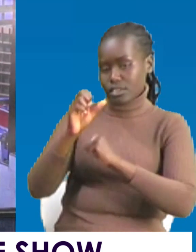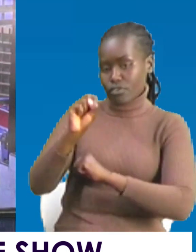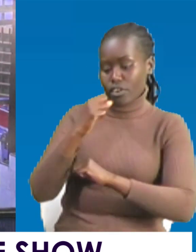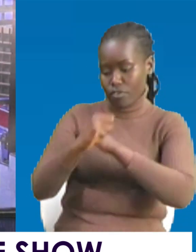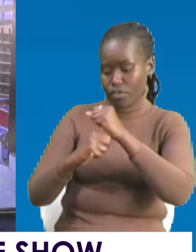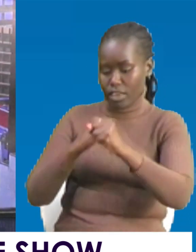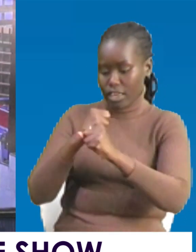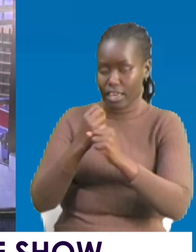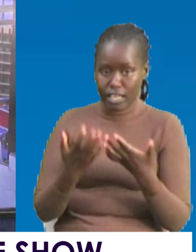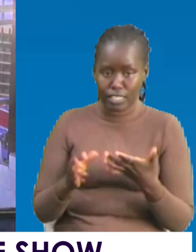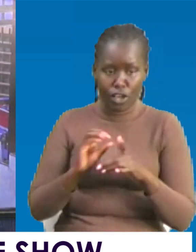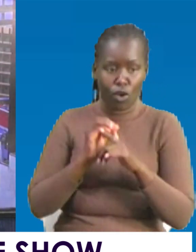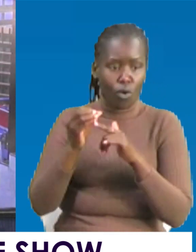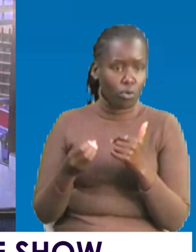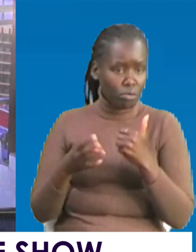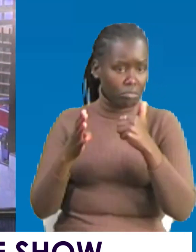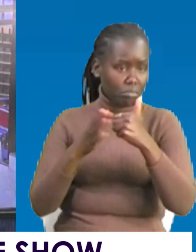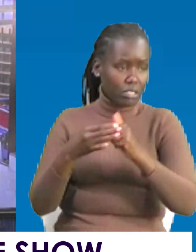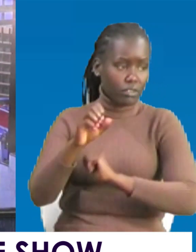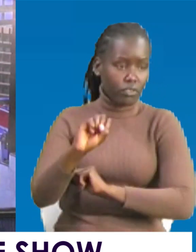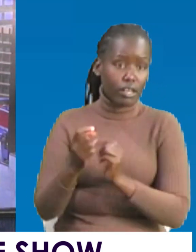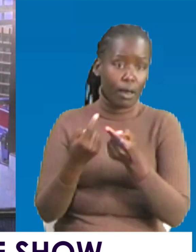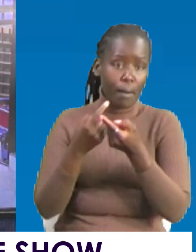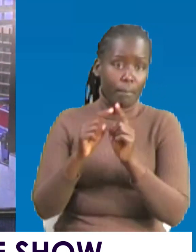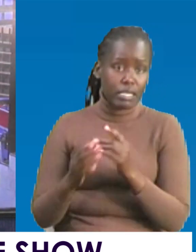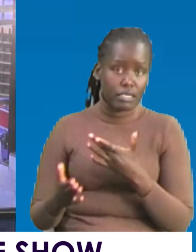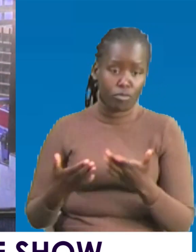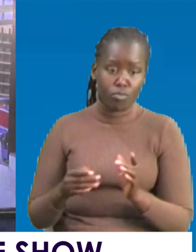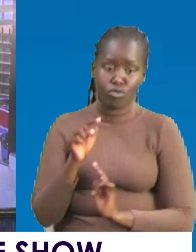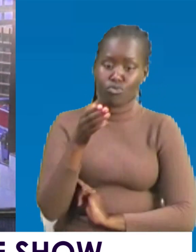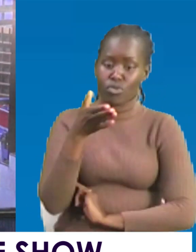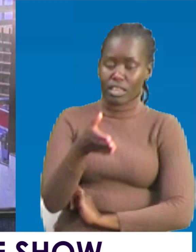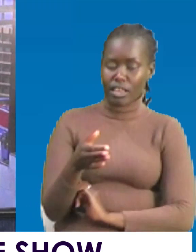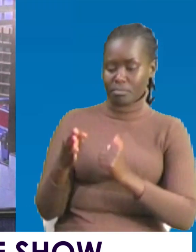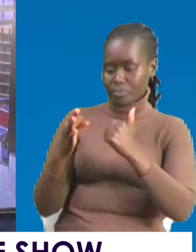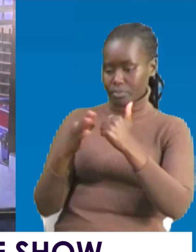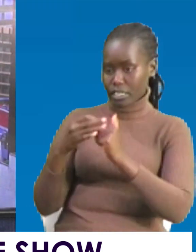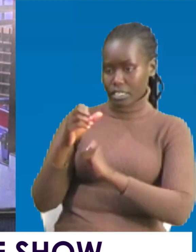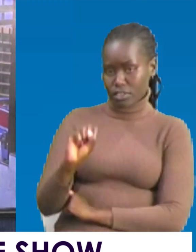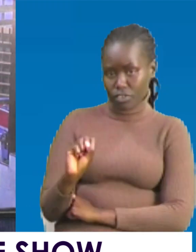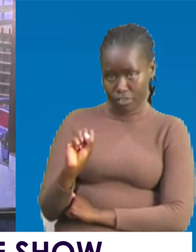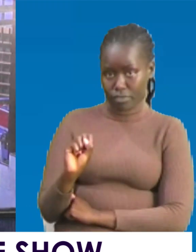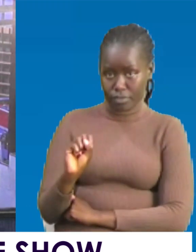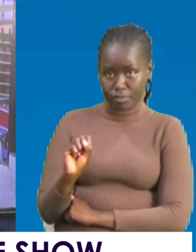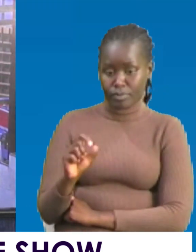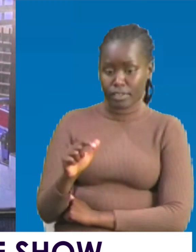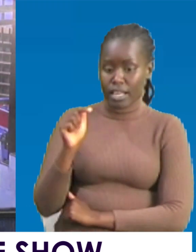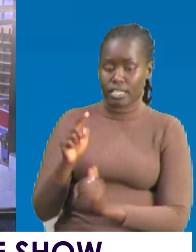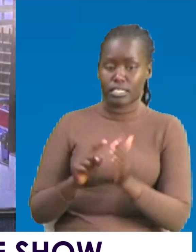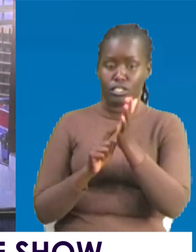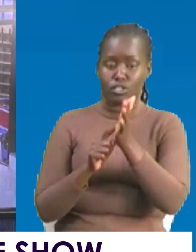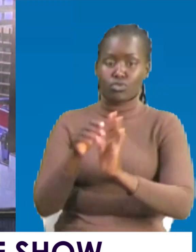don't know if someone is 95 and watching, but maybe you're there, you are 85, 80. This is your